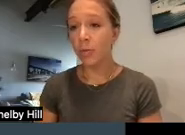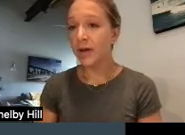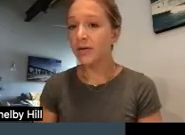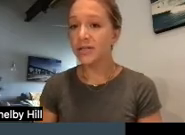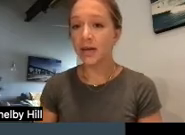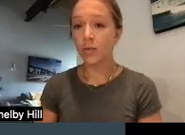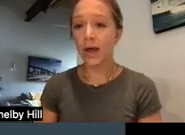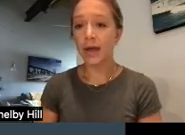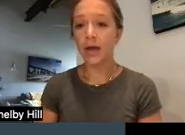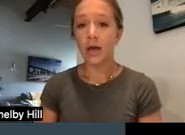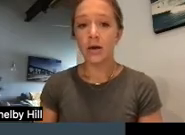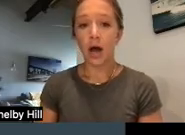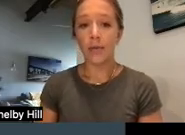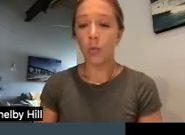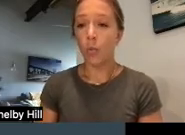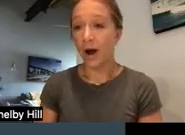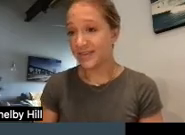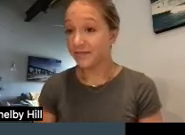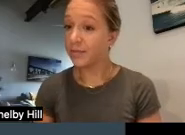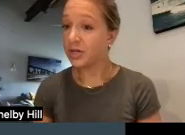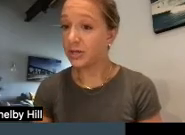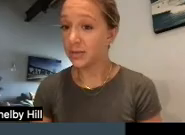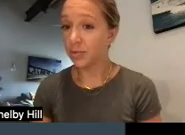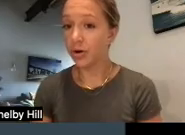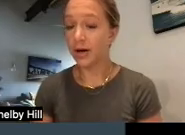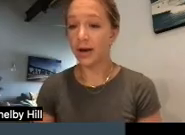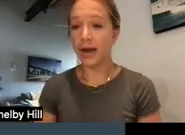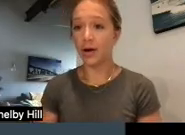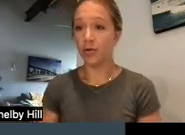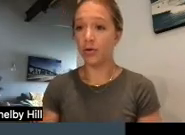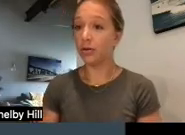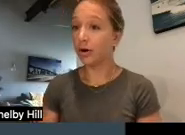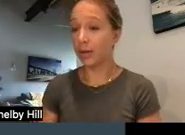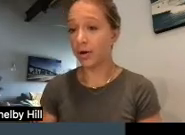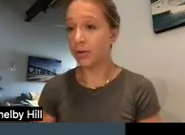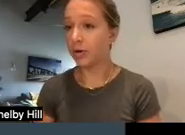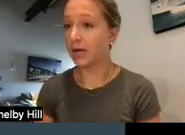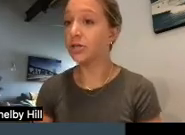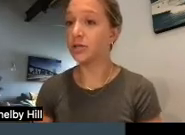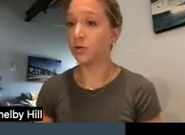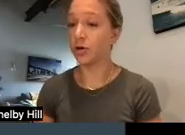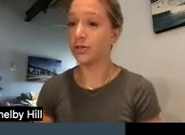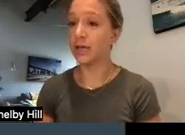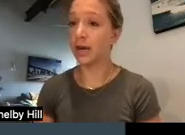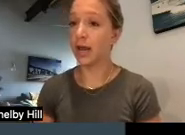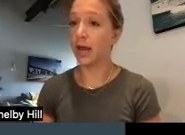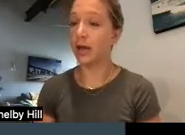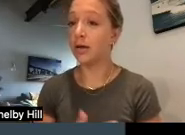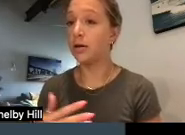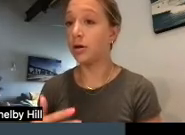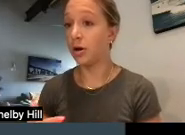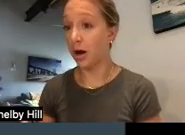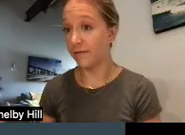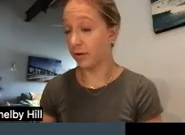objective, I hope that you can take away why this information is important and how learning about communication disorders in